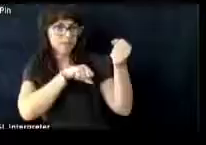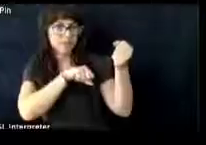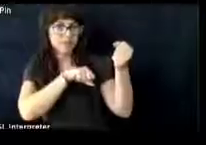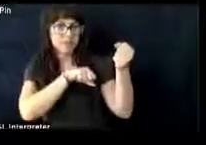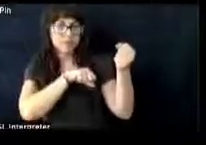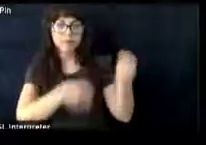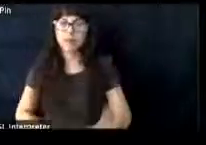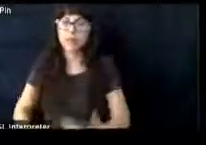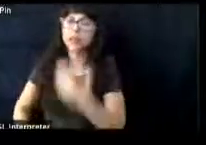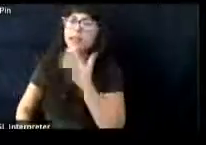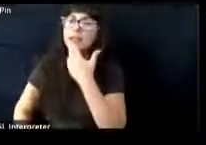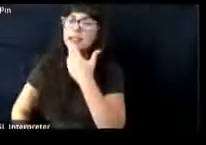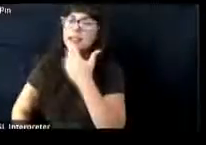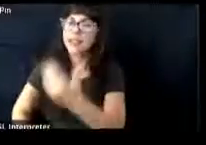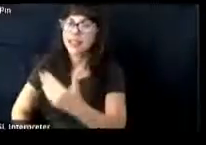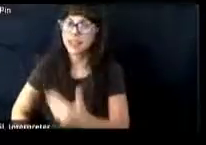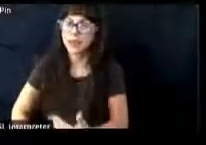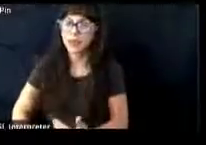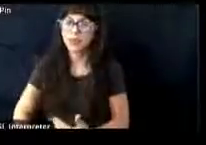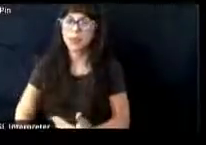Thank you.